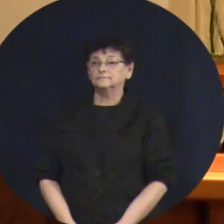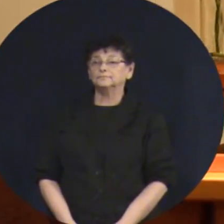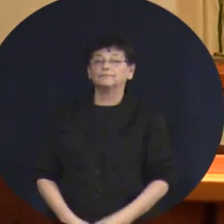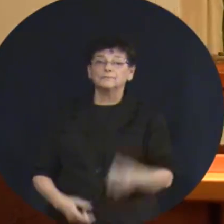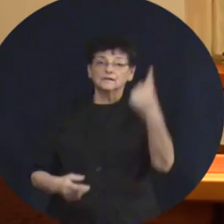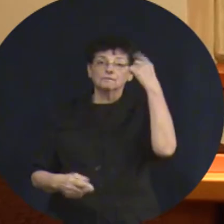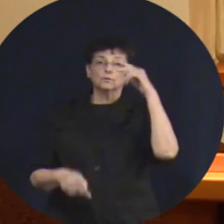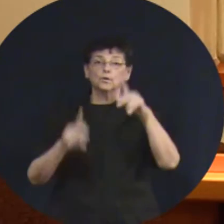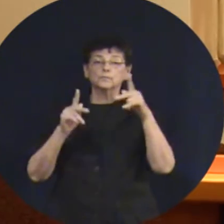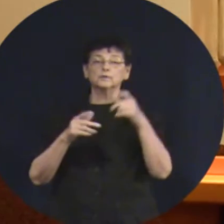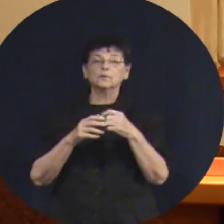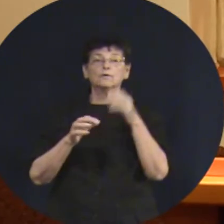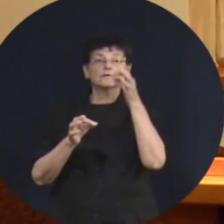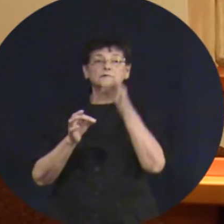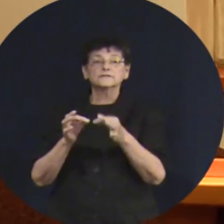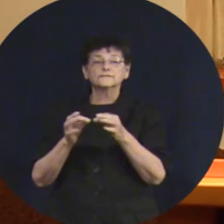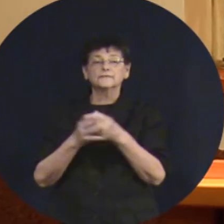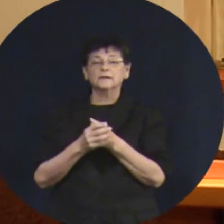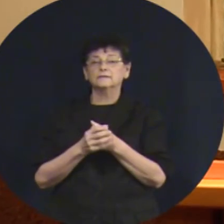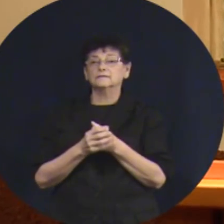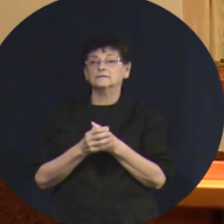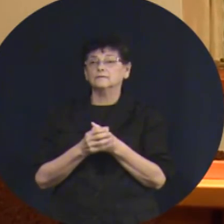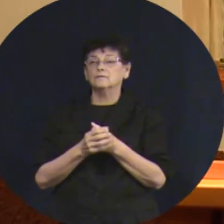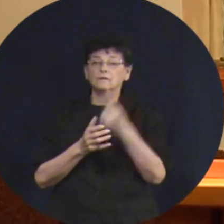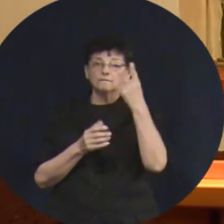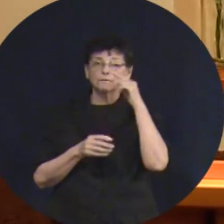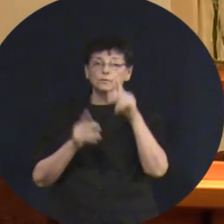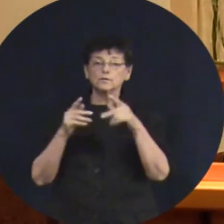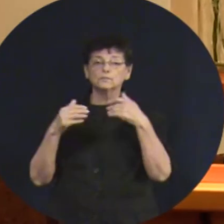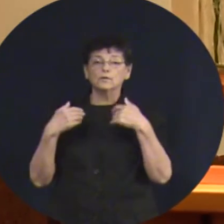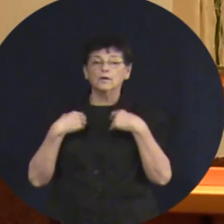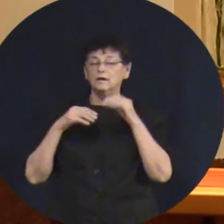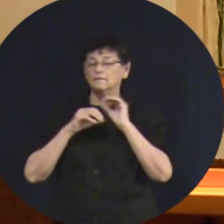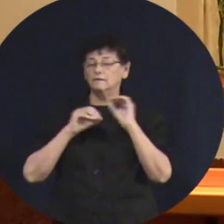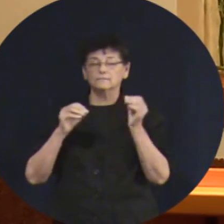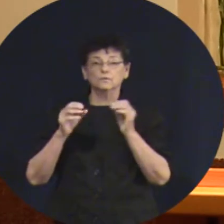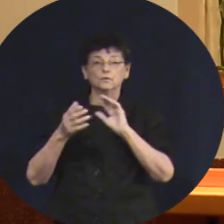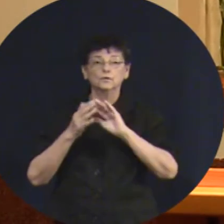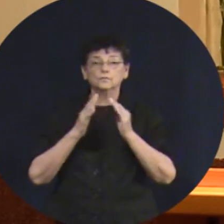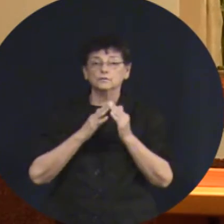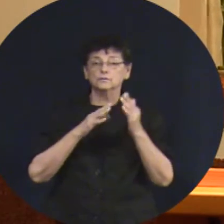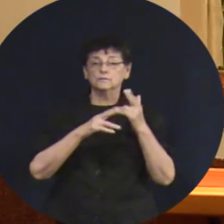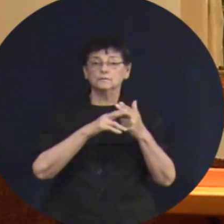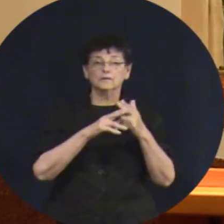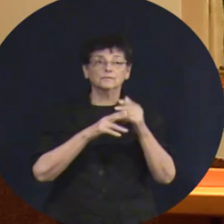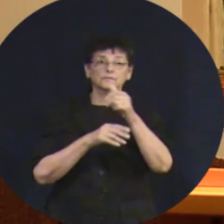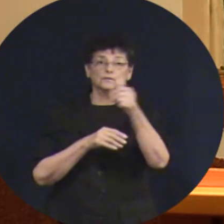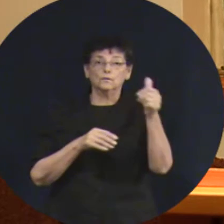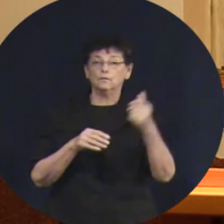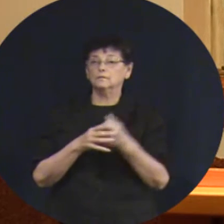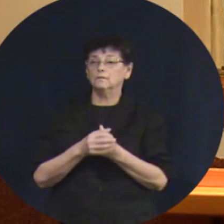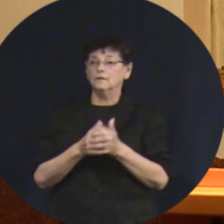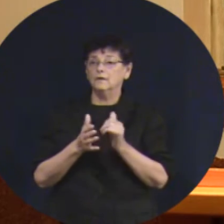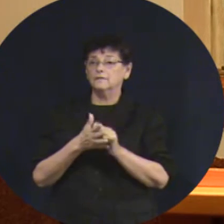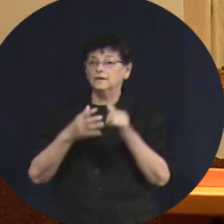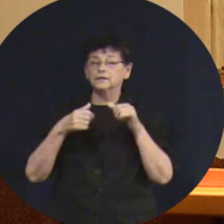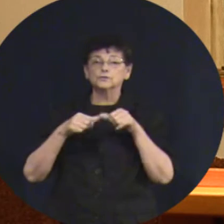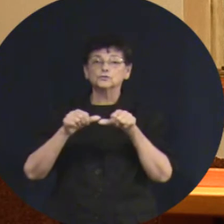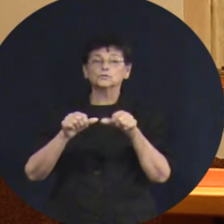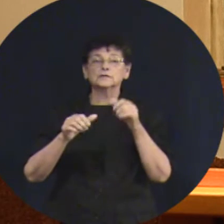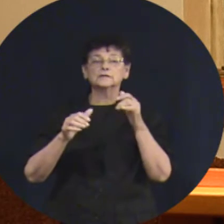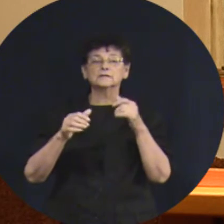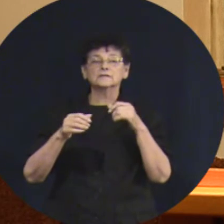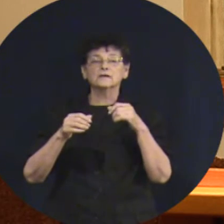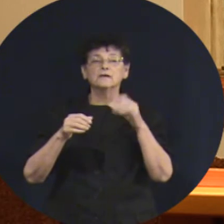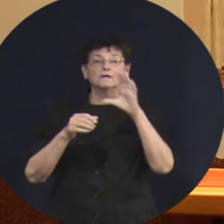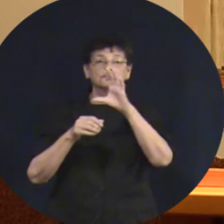For those whose faith is tenuous, for those who have no community to call their own, that during this Jubilee